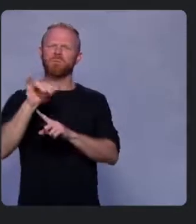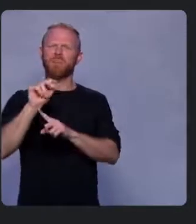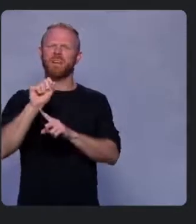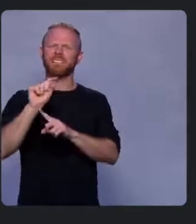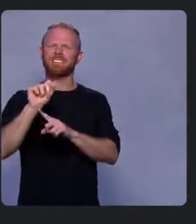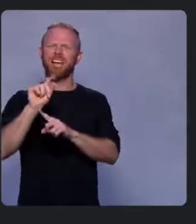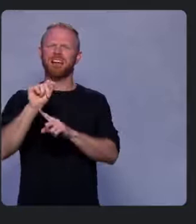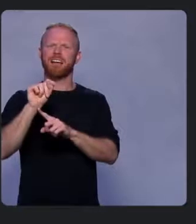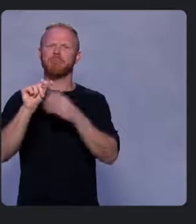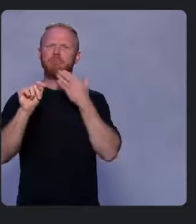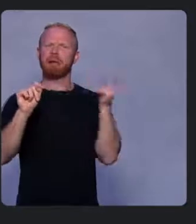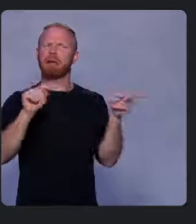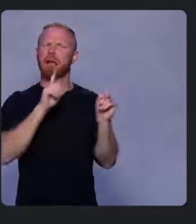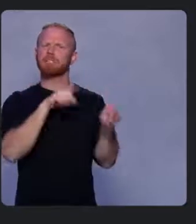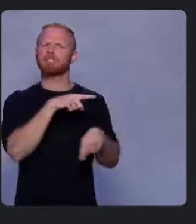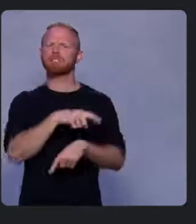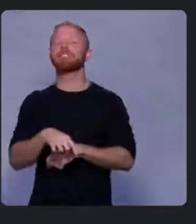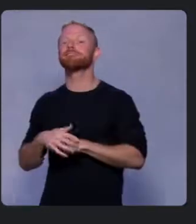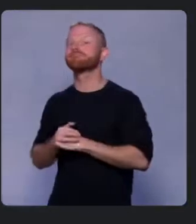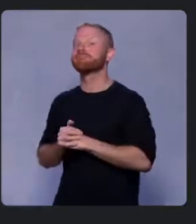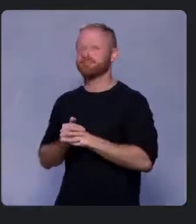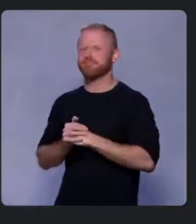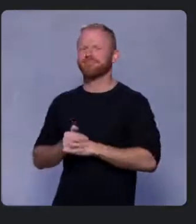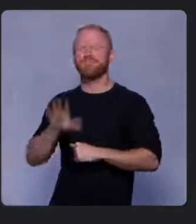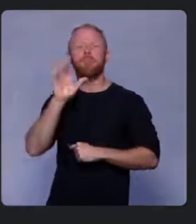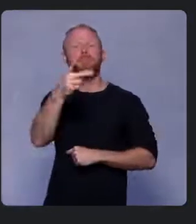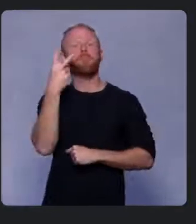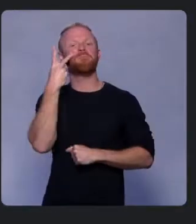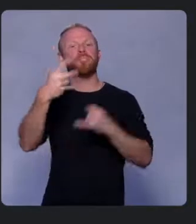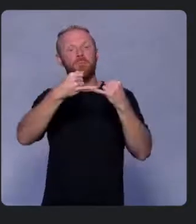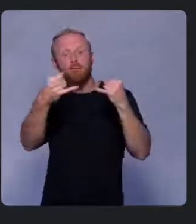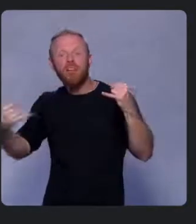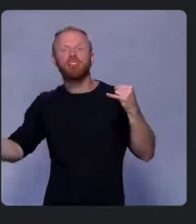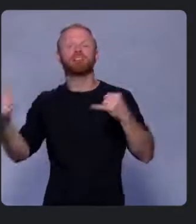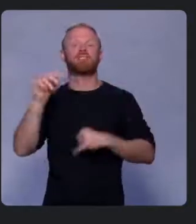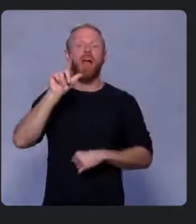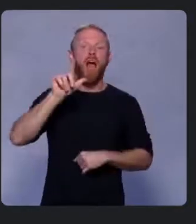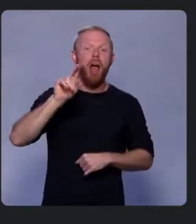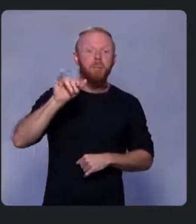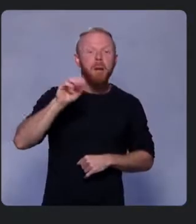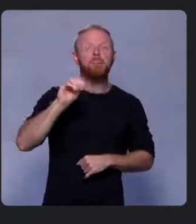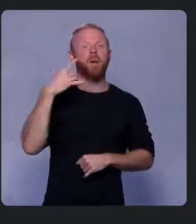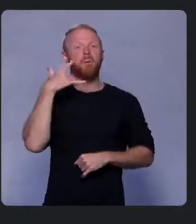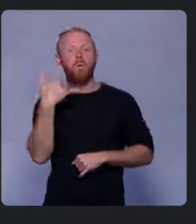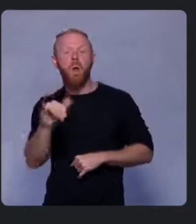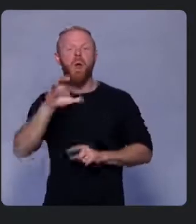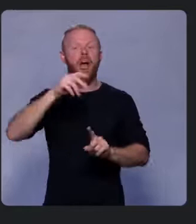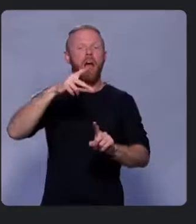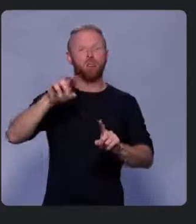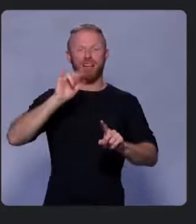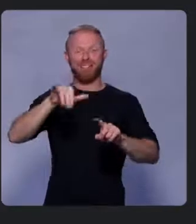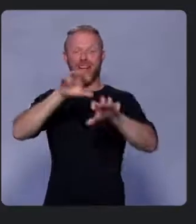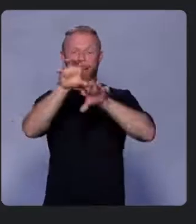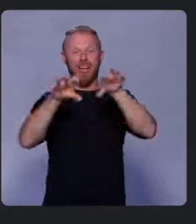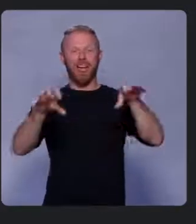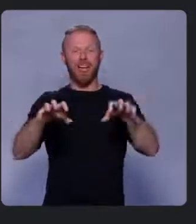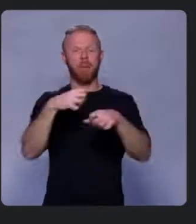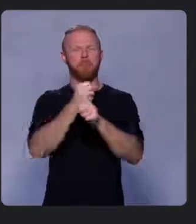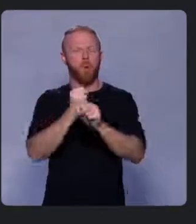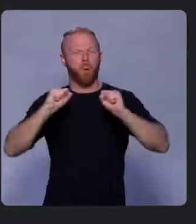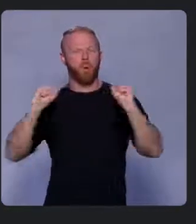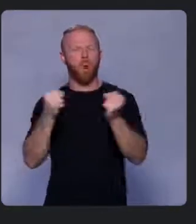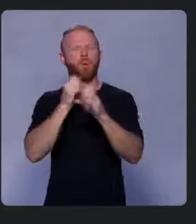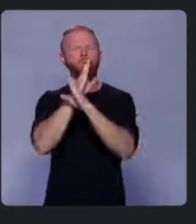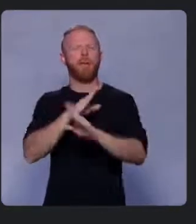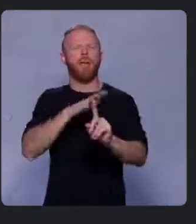Eric? Well, everything you see here, from the wiring to the aluminum, copper, and gold metal stages, have been chosen to create a cold and quiet environment for our